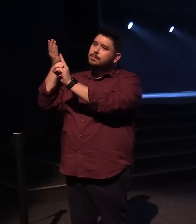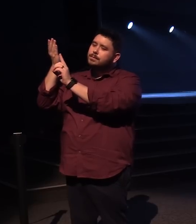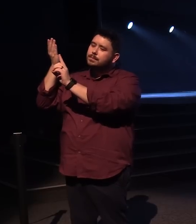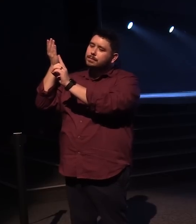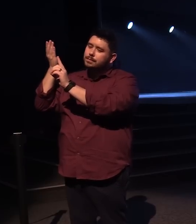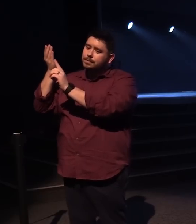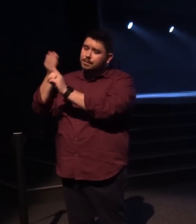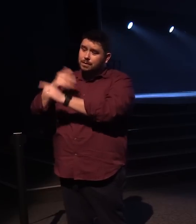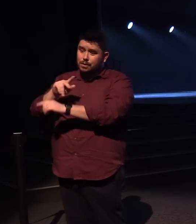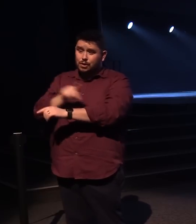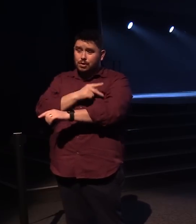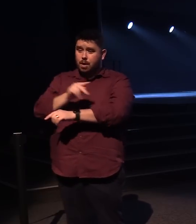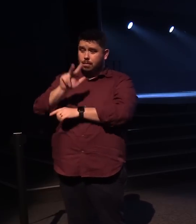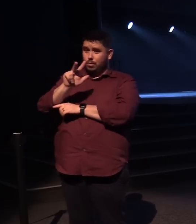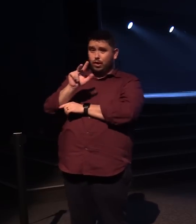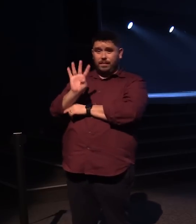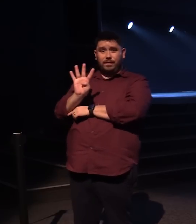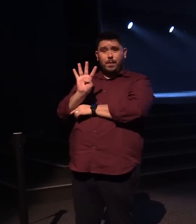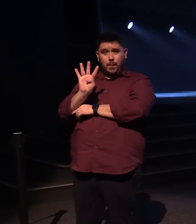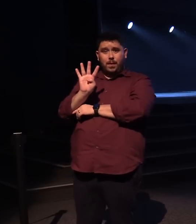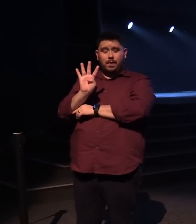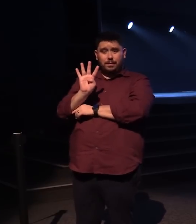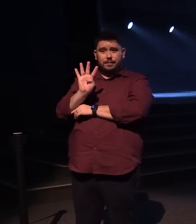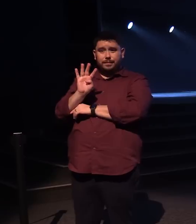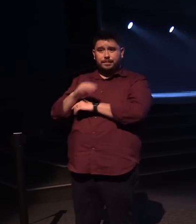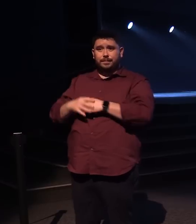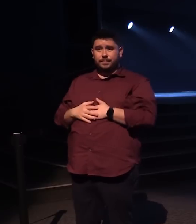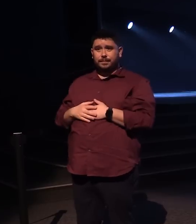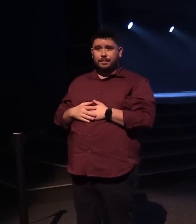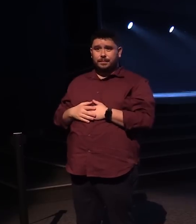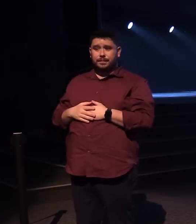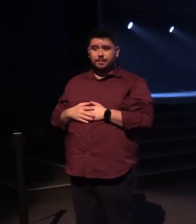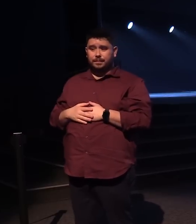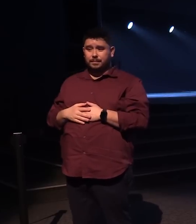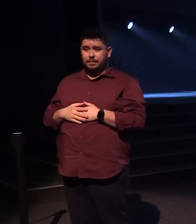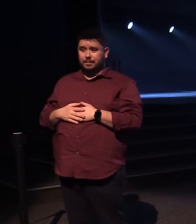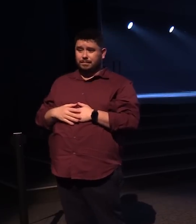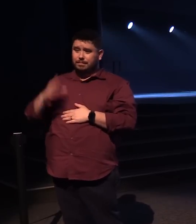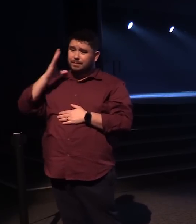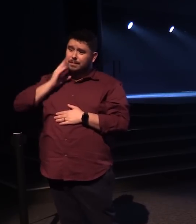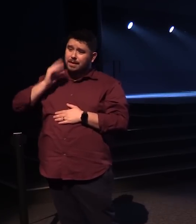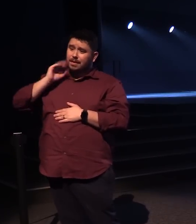Psalm 34, verse 8 says, "Taste of his goodness.